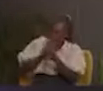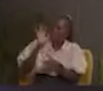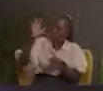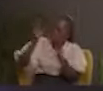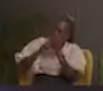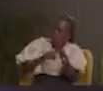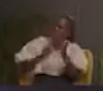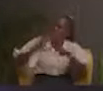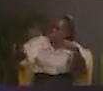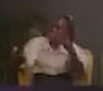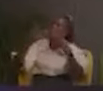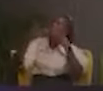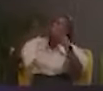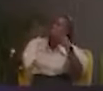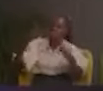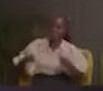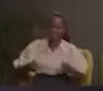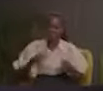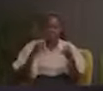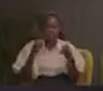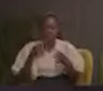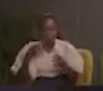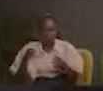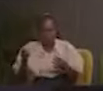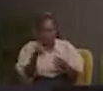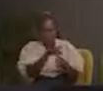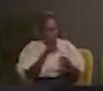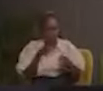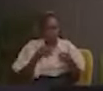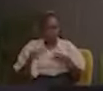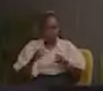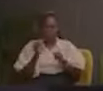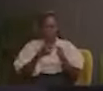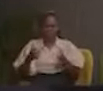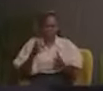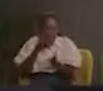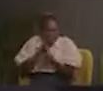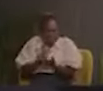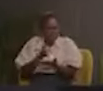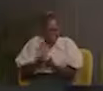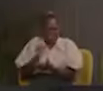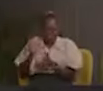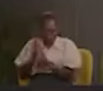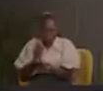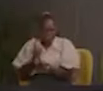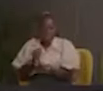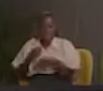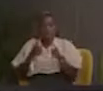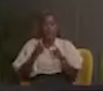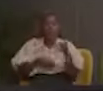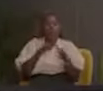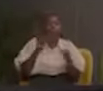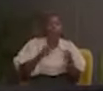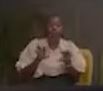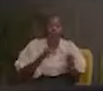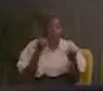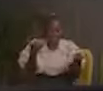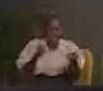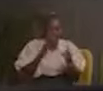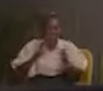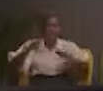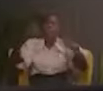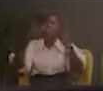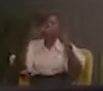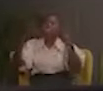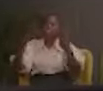I give you thanks. There are many of us, you've done everything right. What you need to do now is just to give thanks. You wake up in the